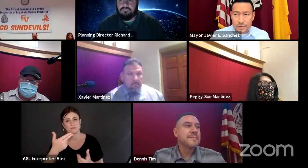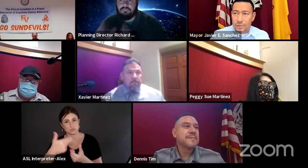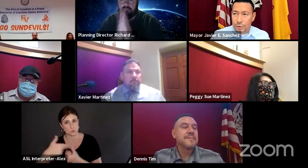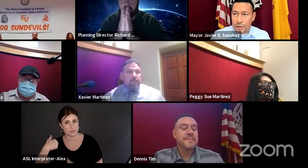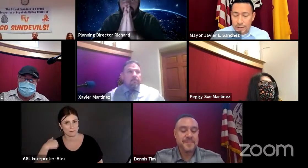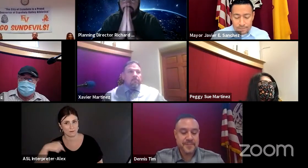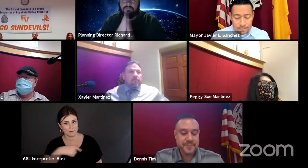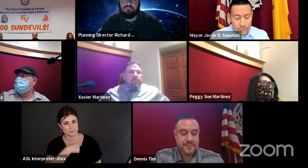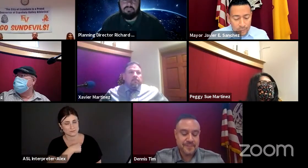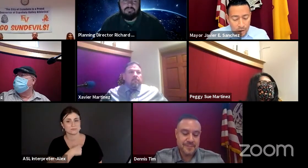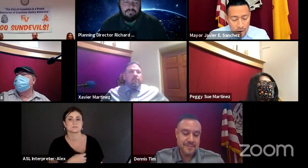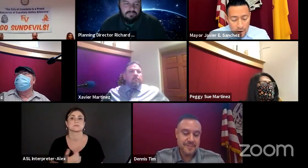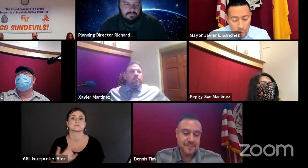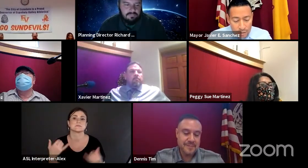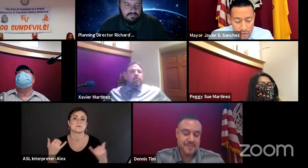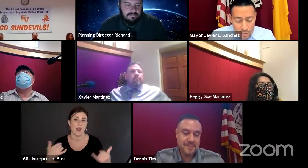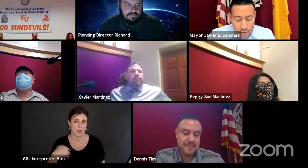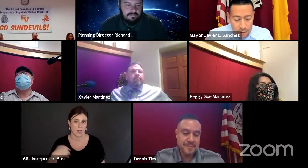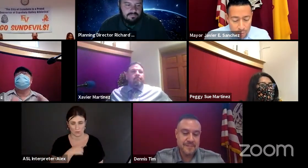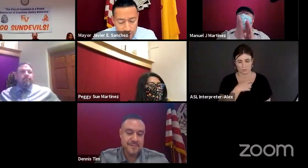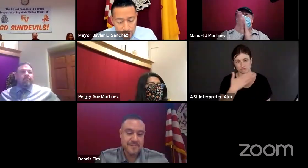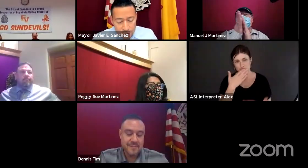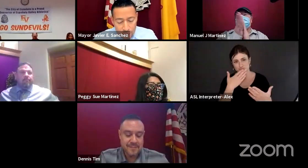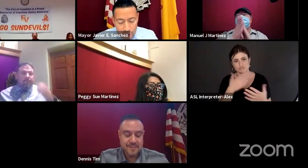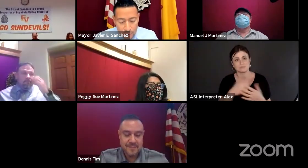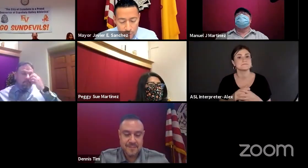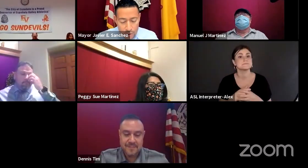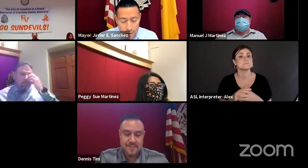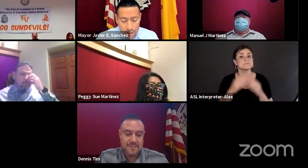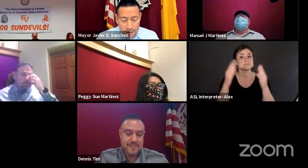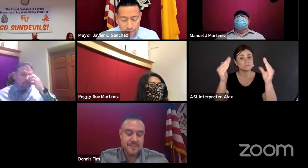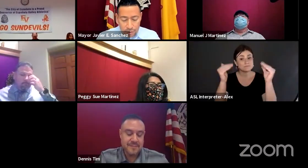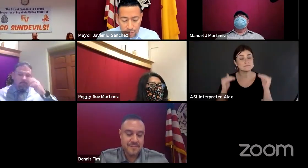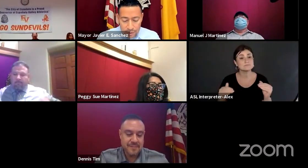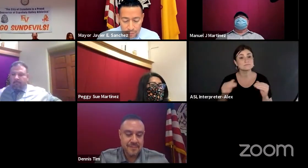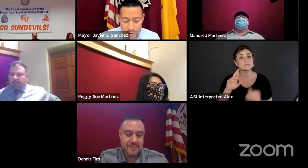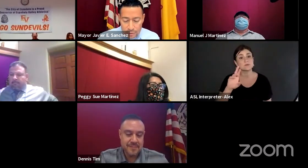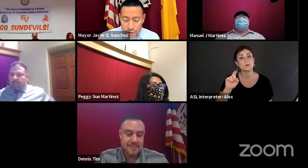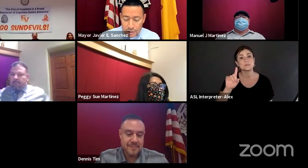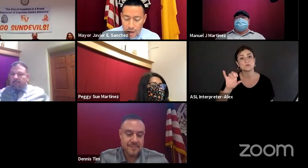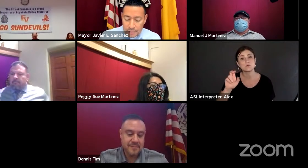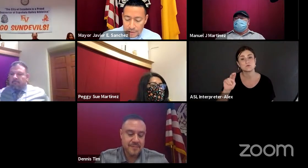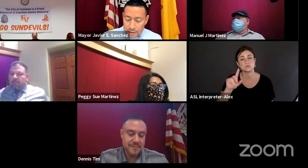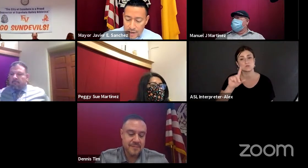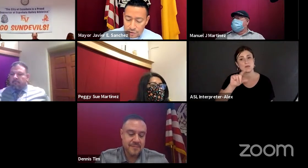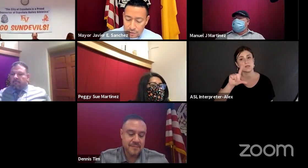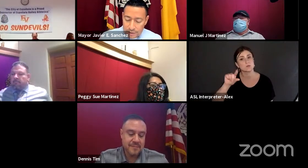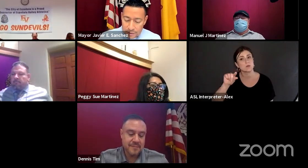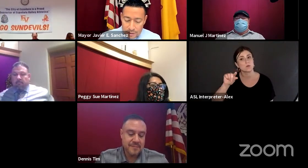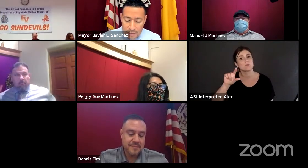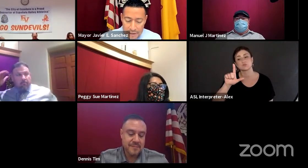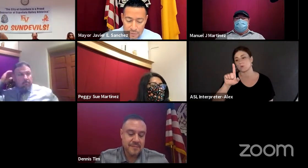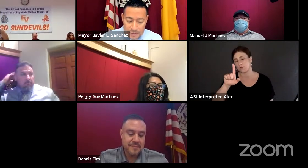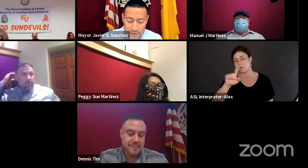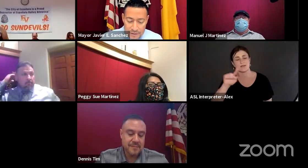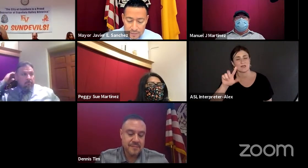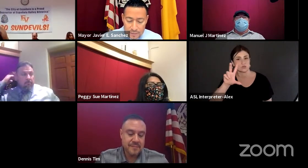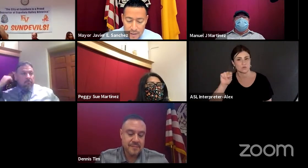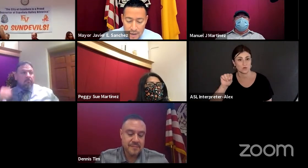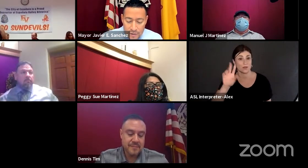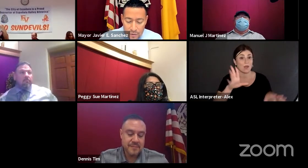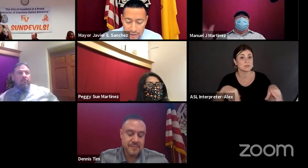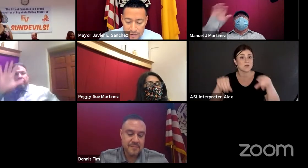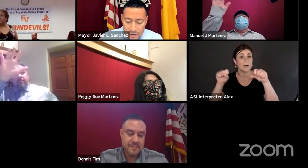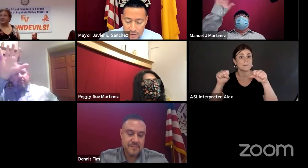this resolution. We appreciate it. We'll now go on to Resolution 2021-30, a resolution adopting the National Incident Management